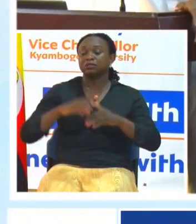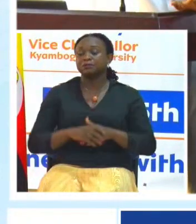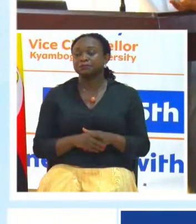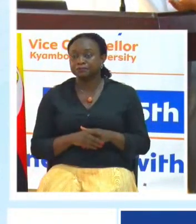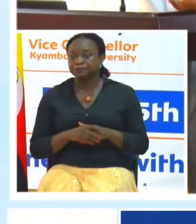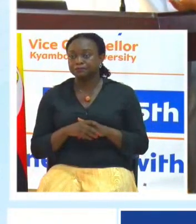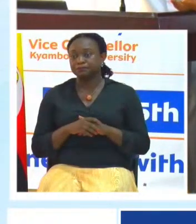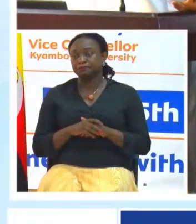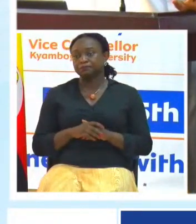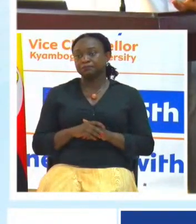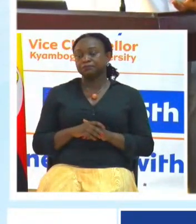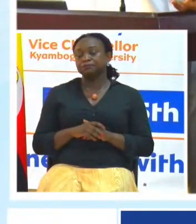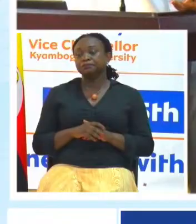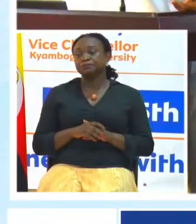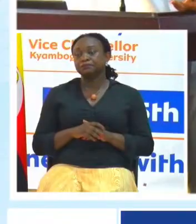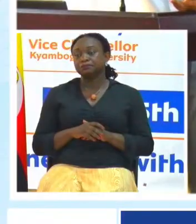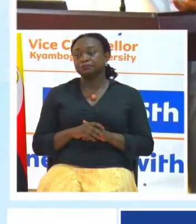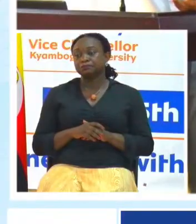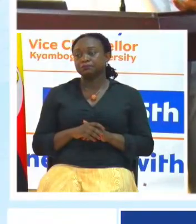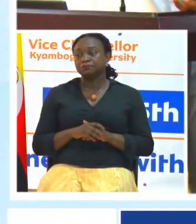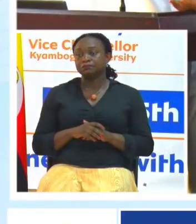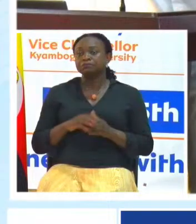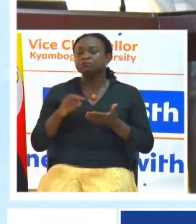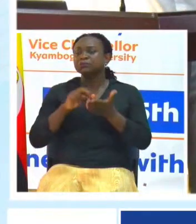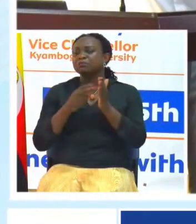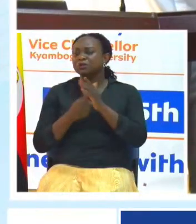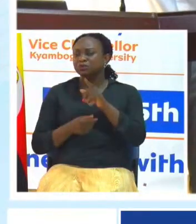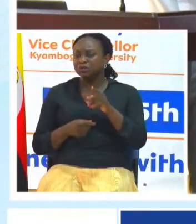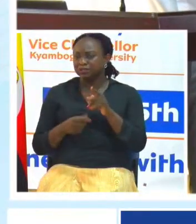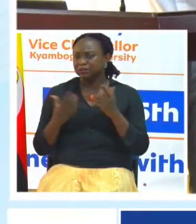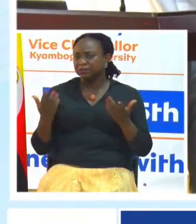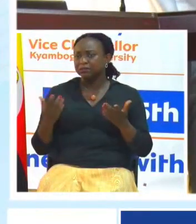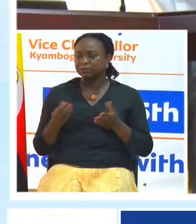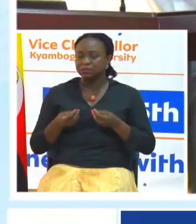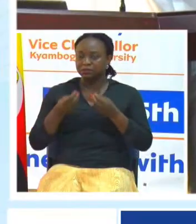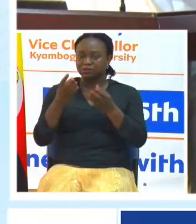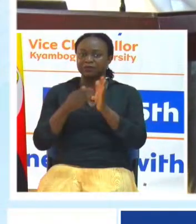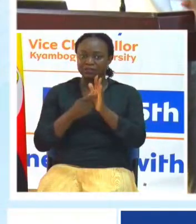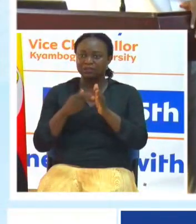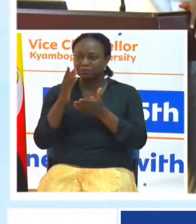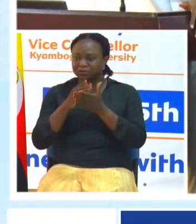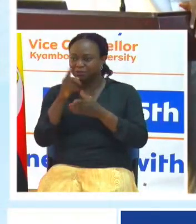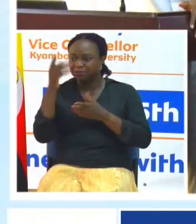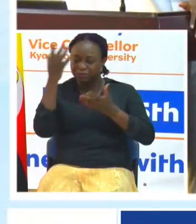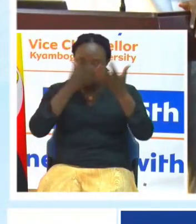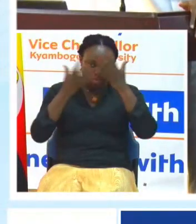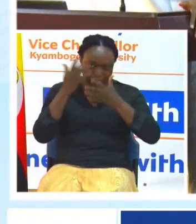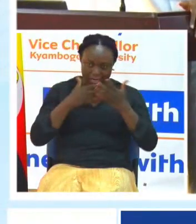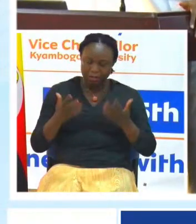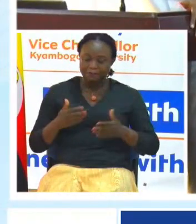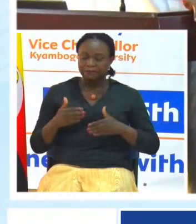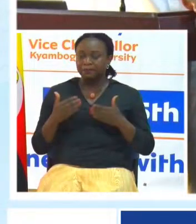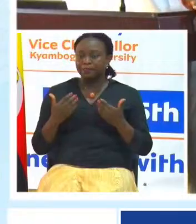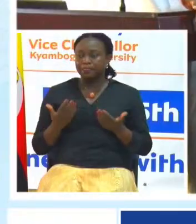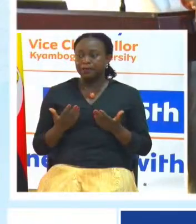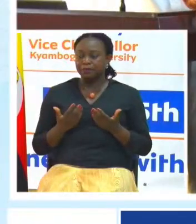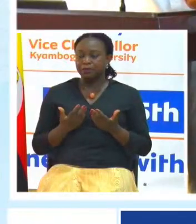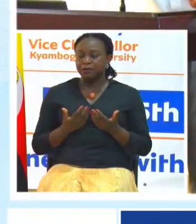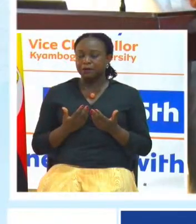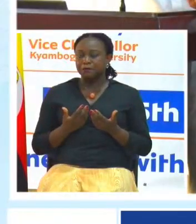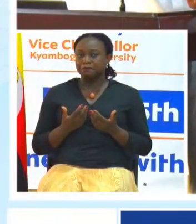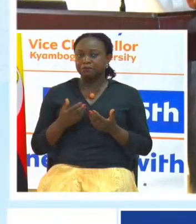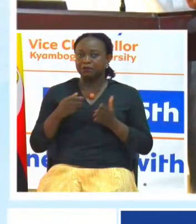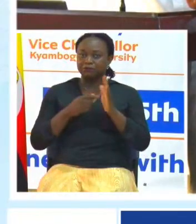required GPA. What do I mean? Let me give an example. I know some of you may be lost. So